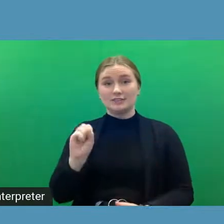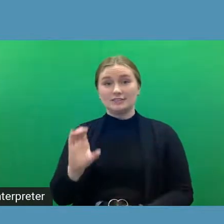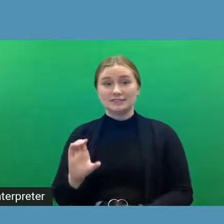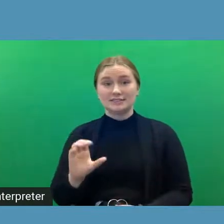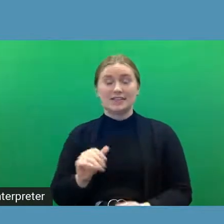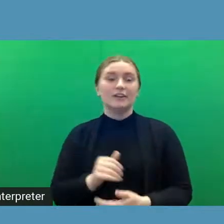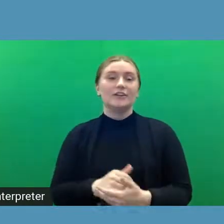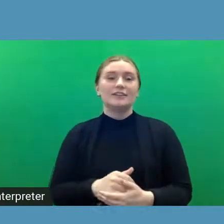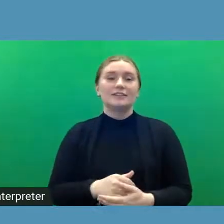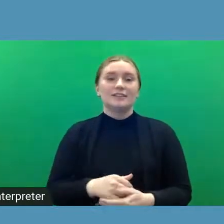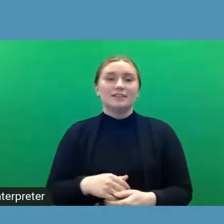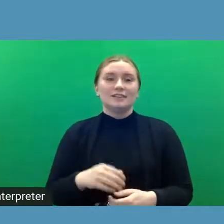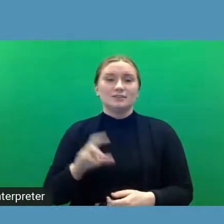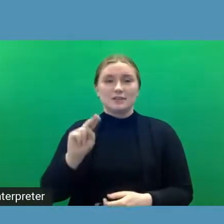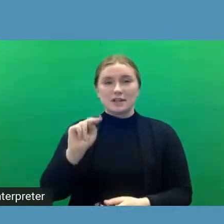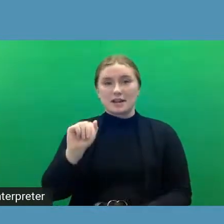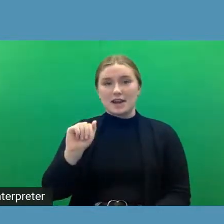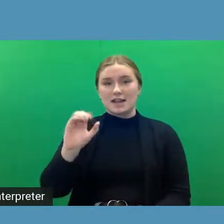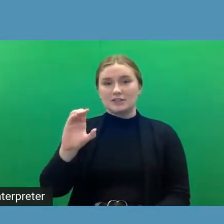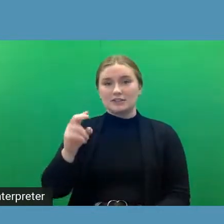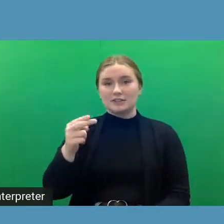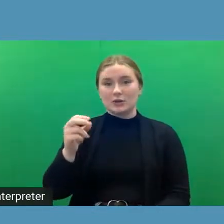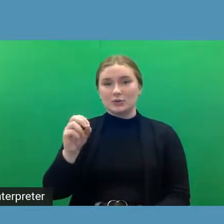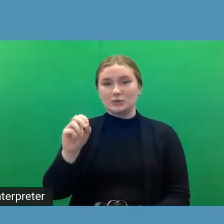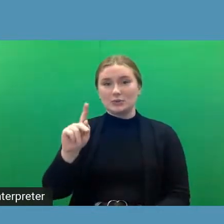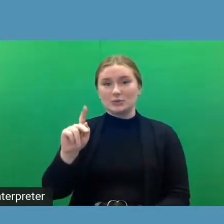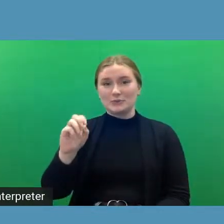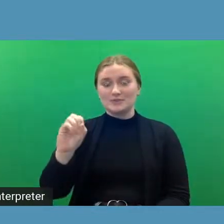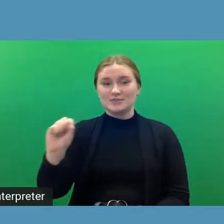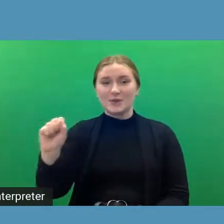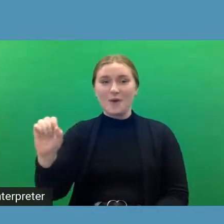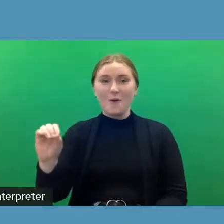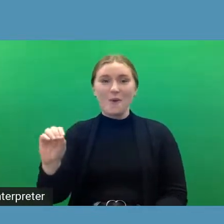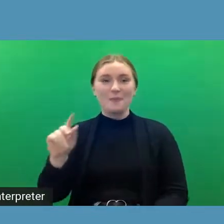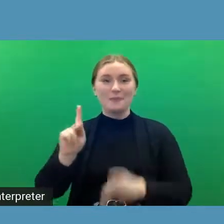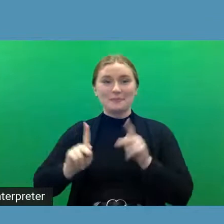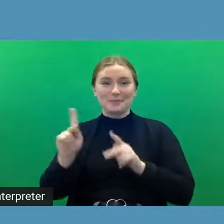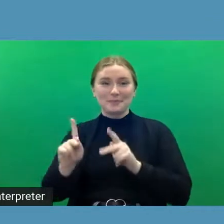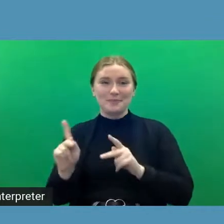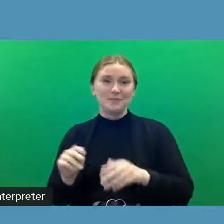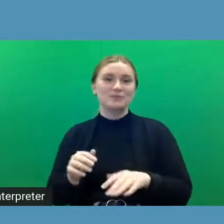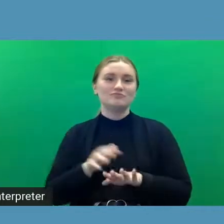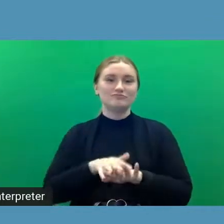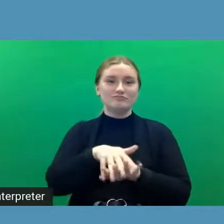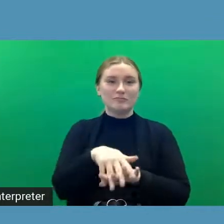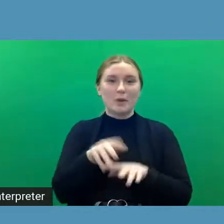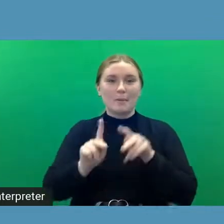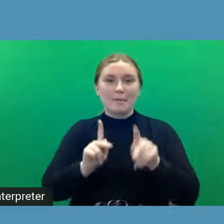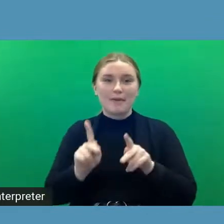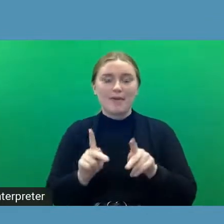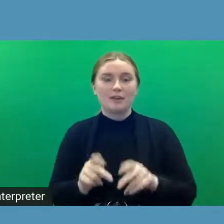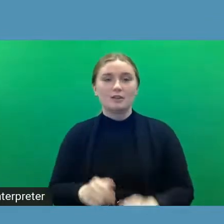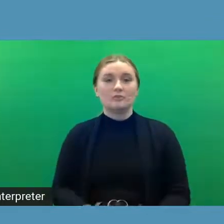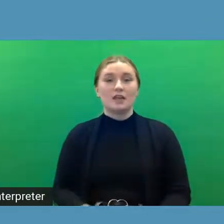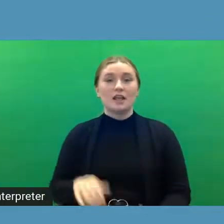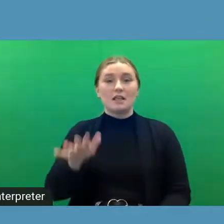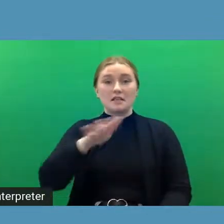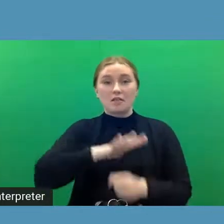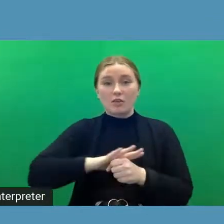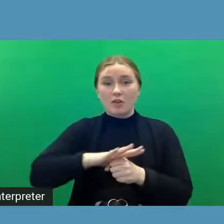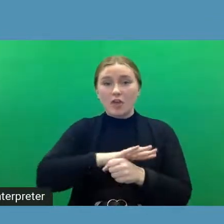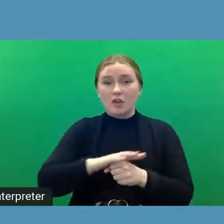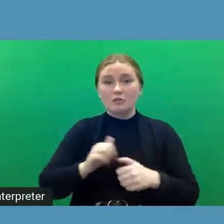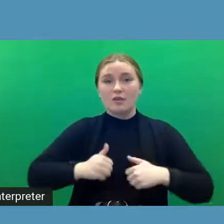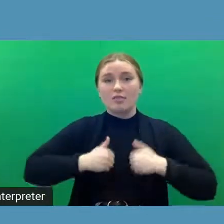of the Natchez Cuso peoples. Wherever we are, let us acknowledge all Indigenous nations as living communities,